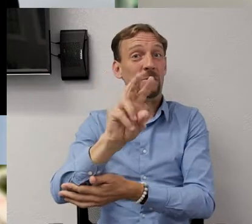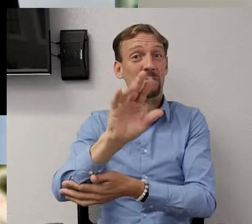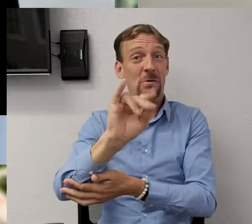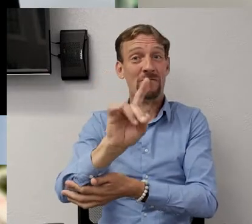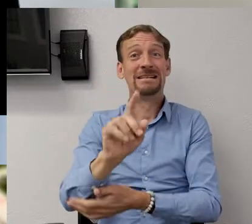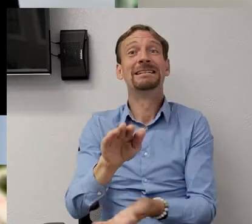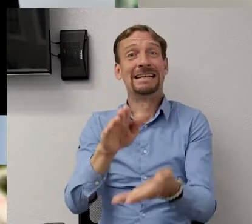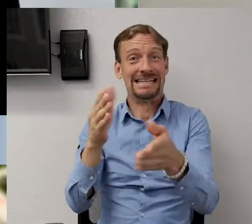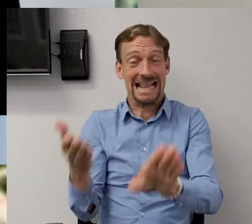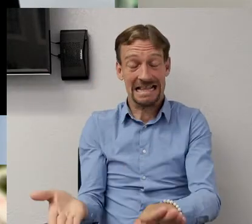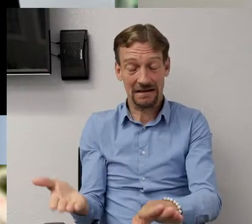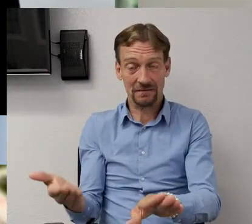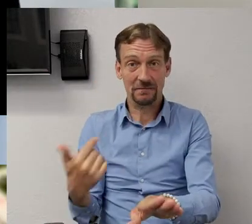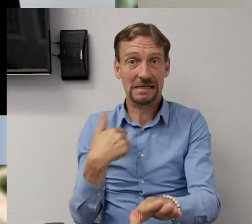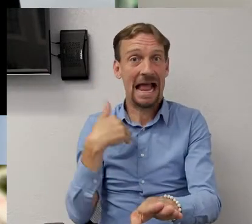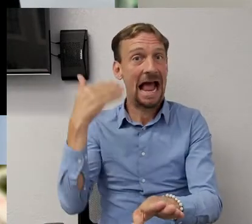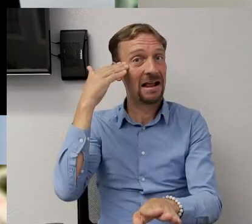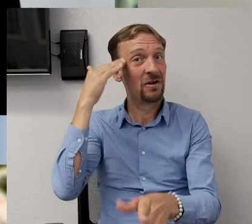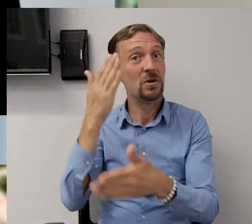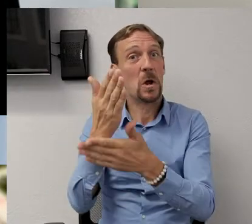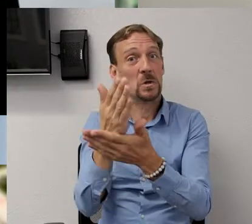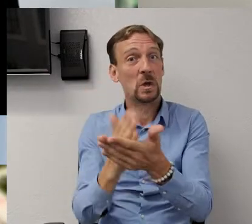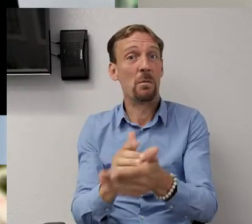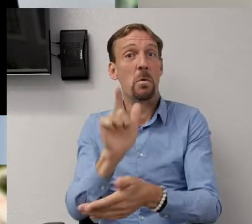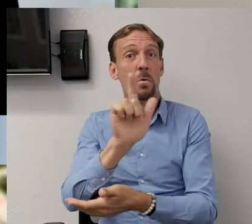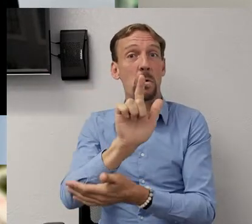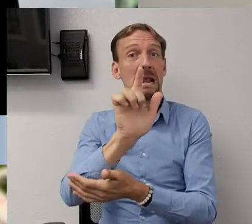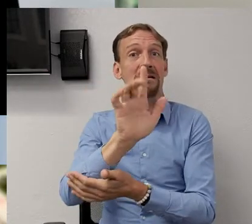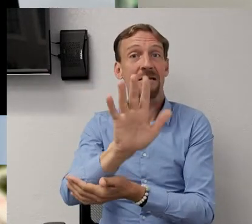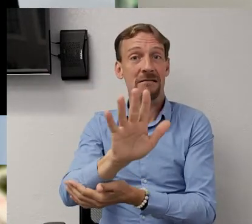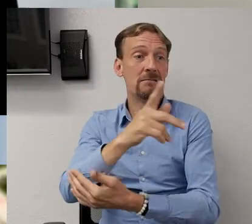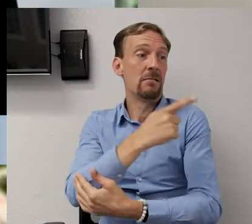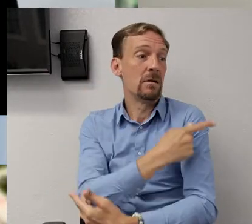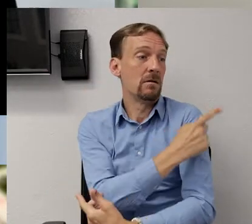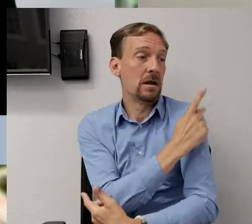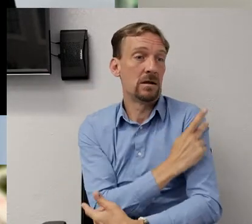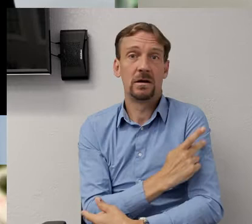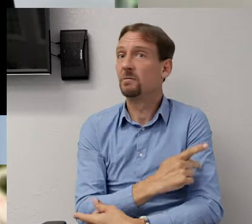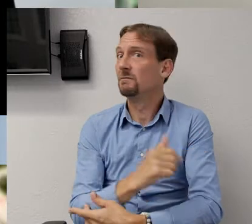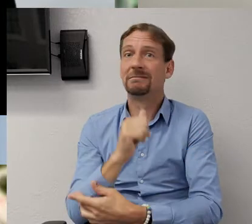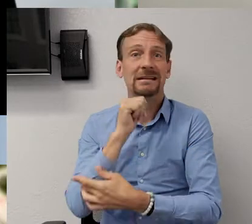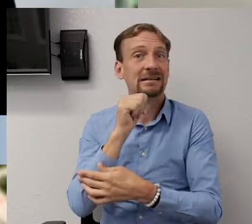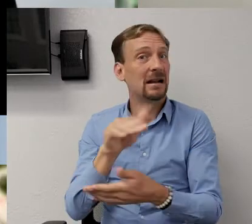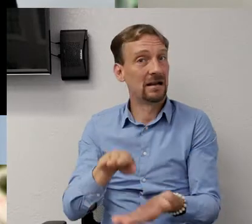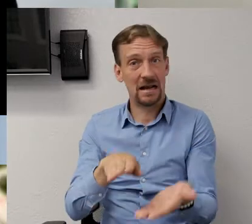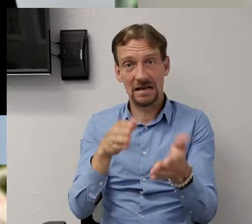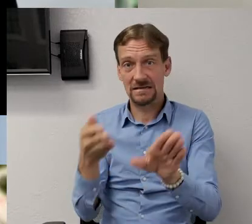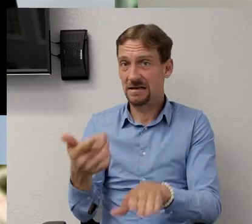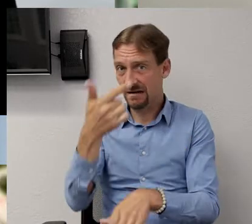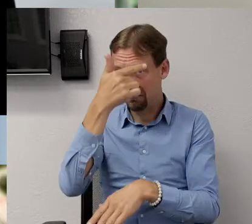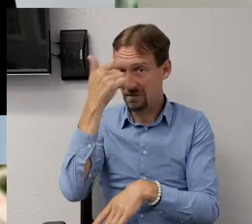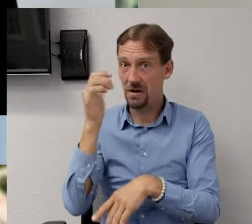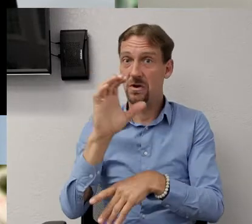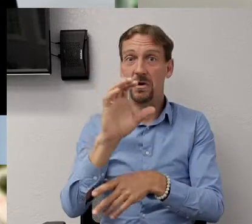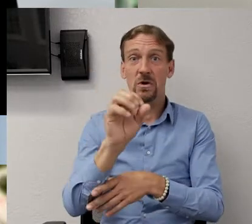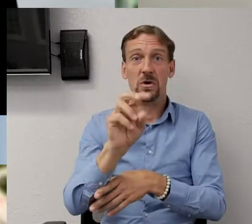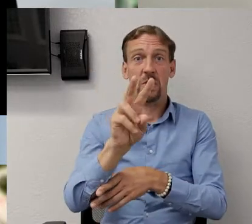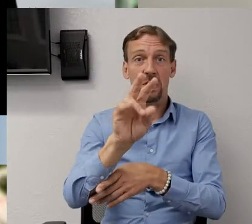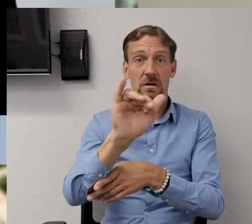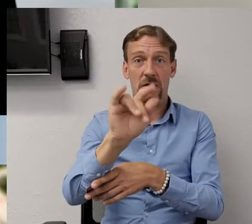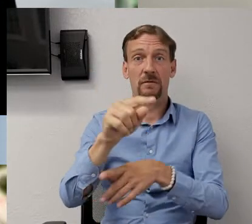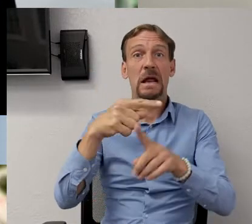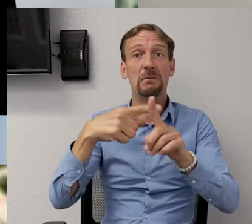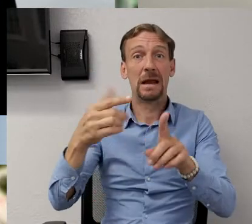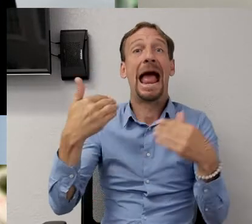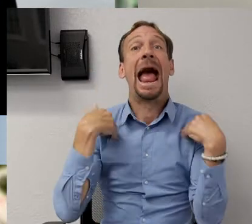know for a fact that some of these 25 patients did not pass away because of COVID, but they